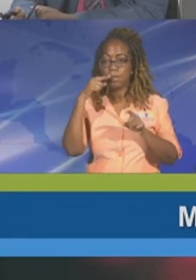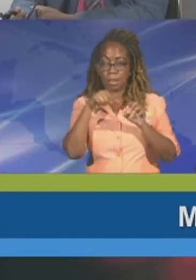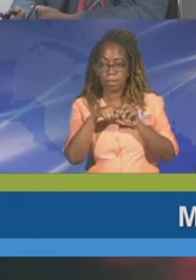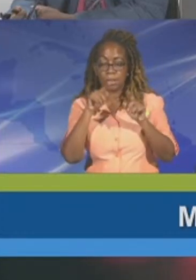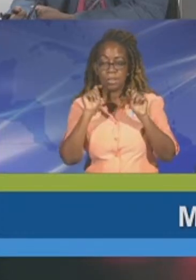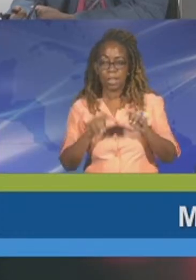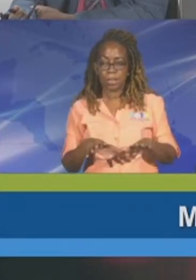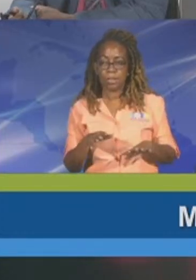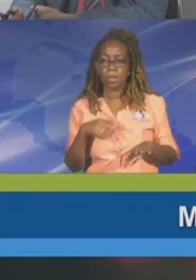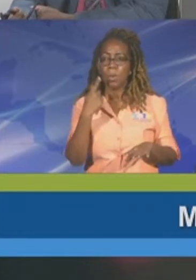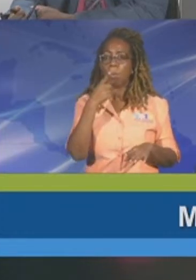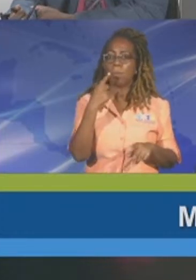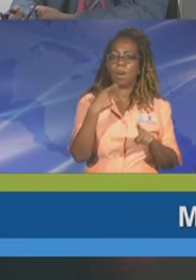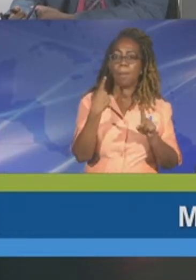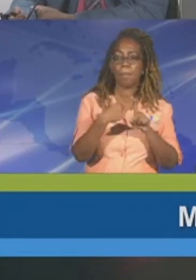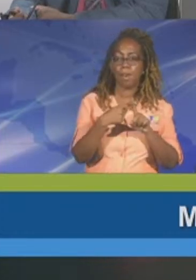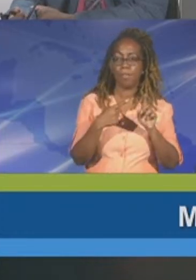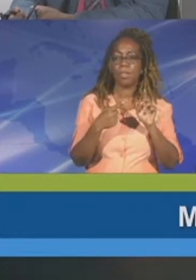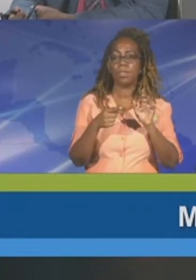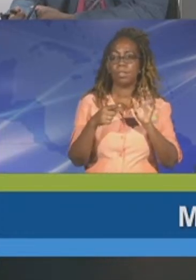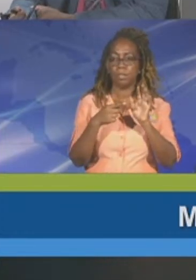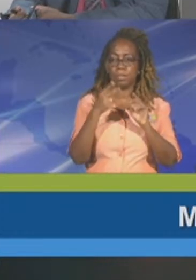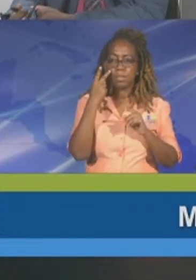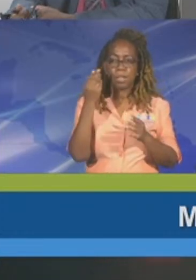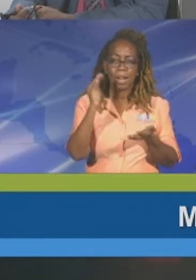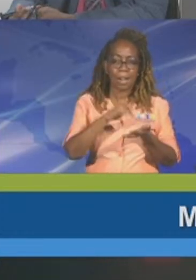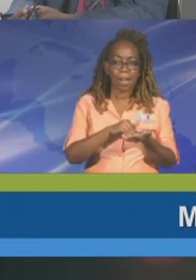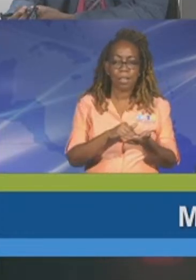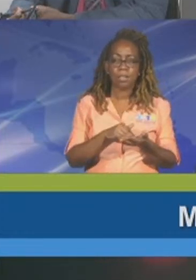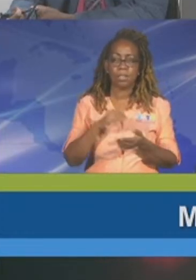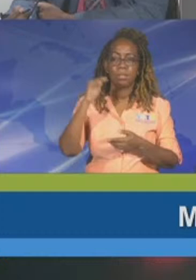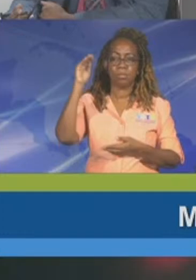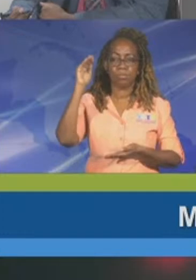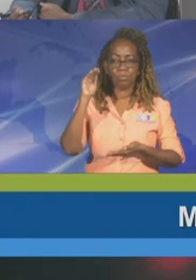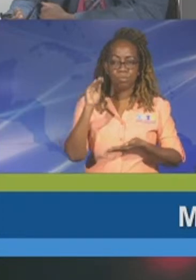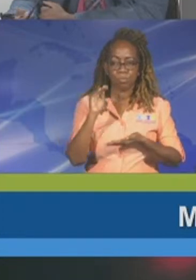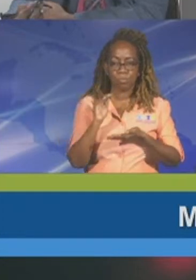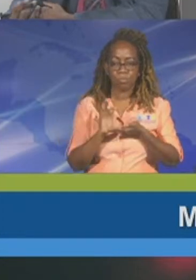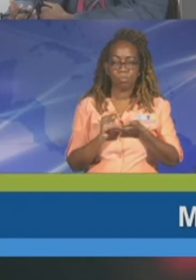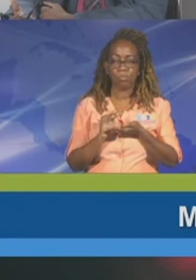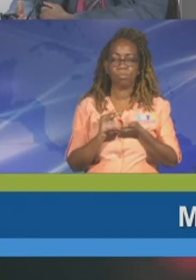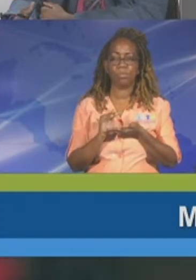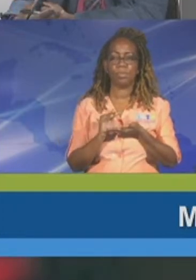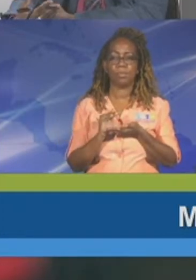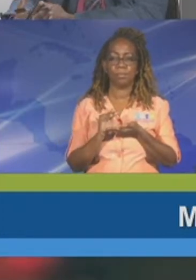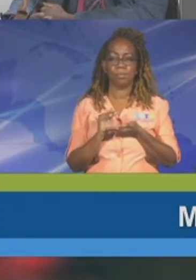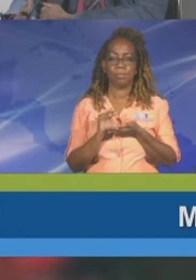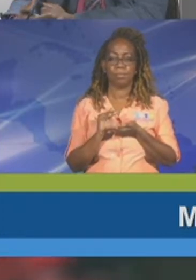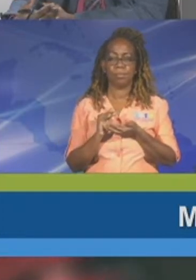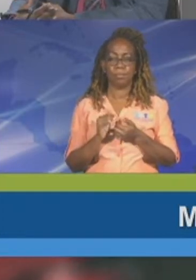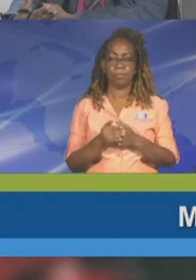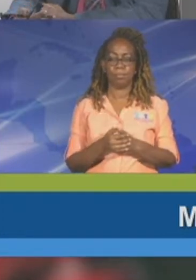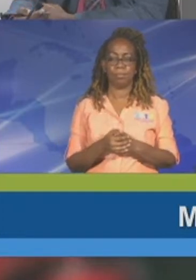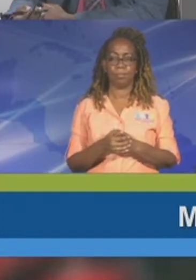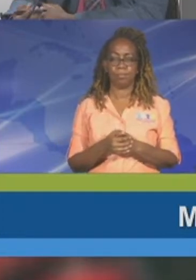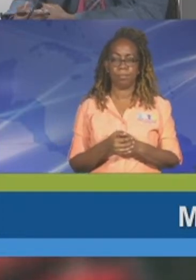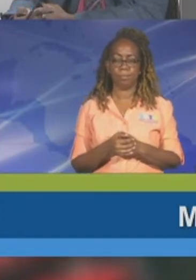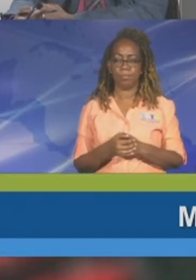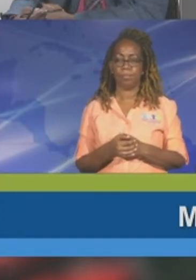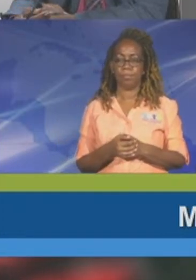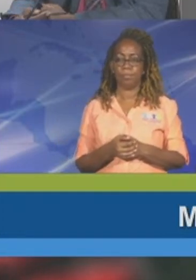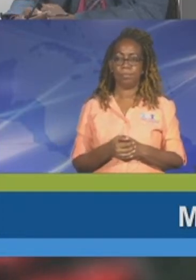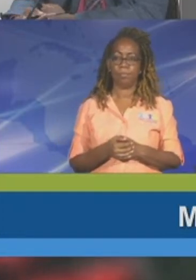back positive, and we're seeing that drop into the low 30s in terms of percentage positivity. So that again is an encouraging